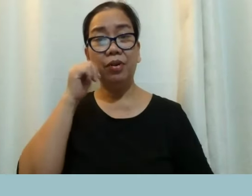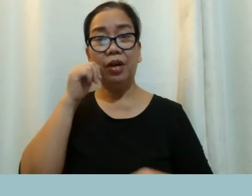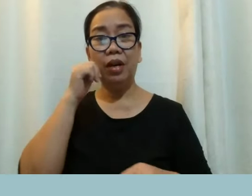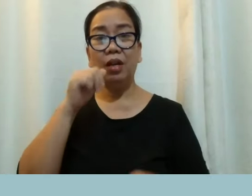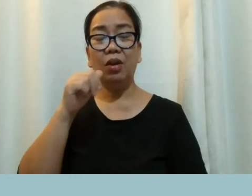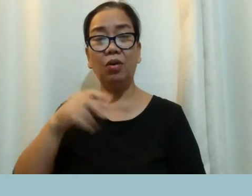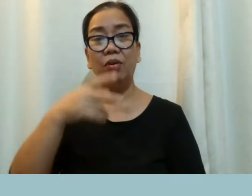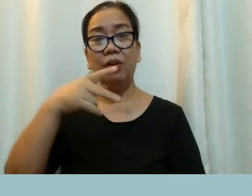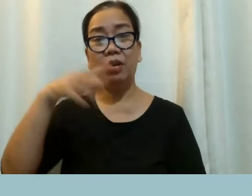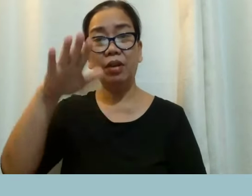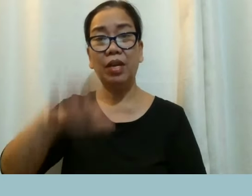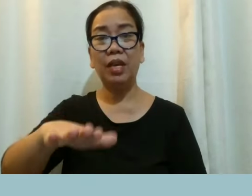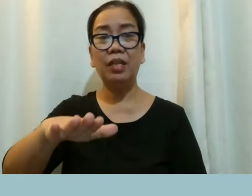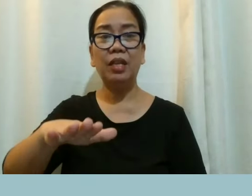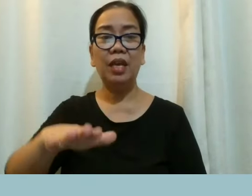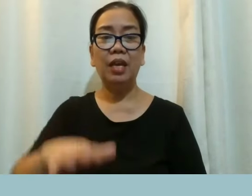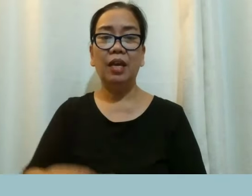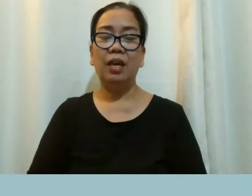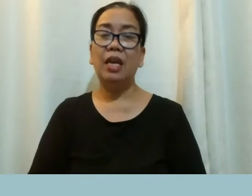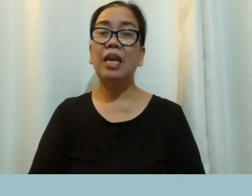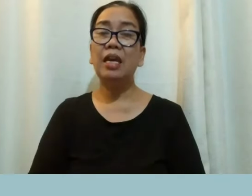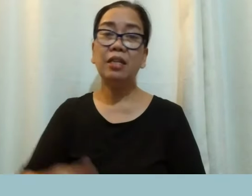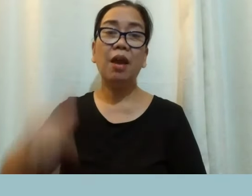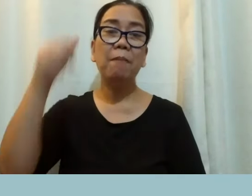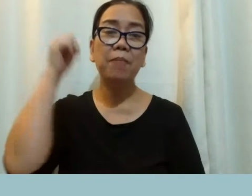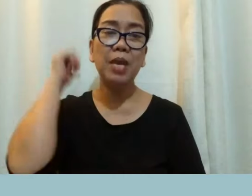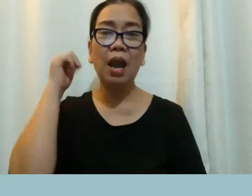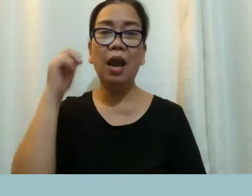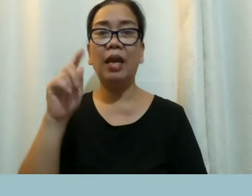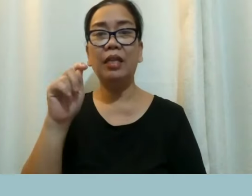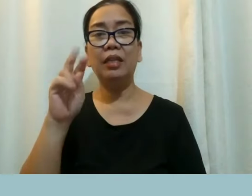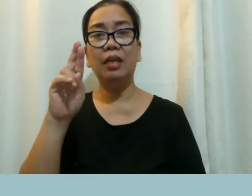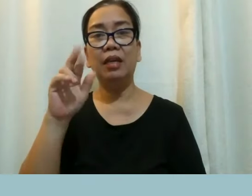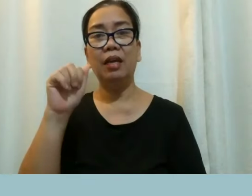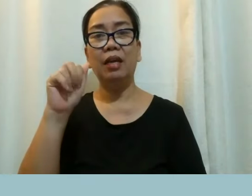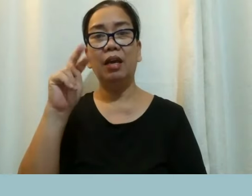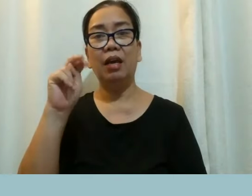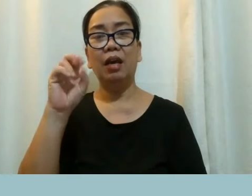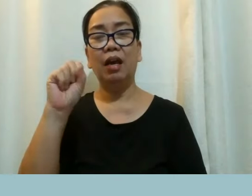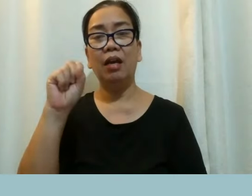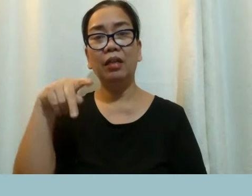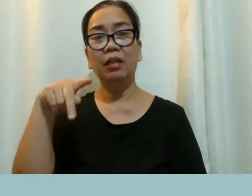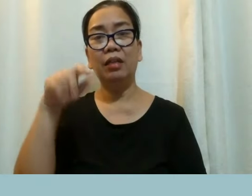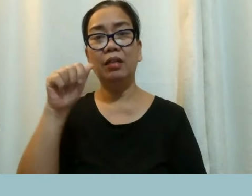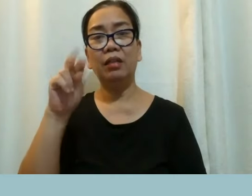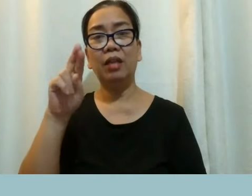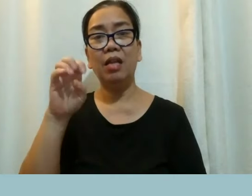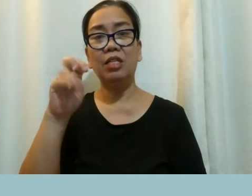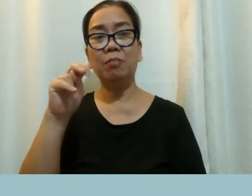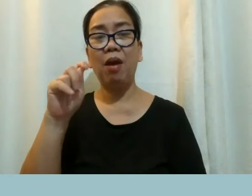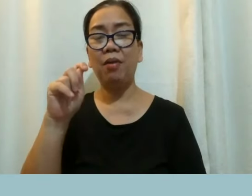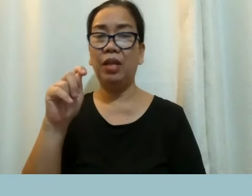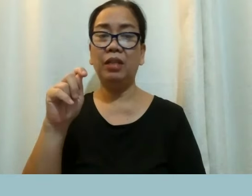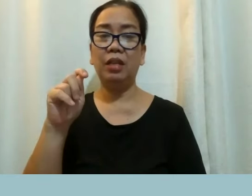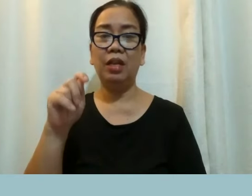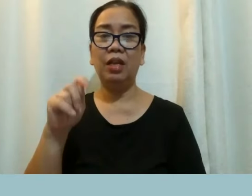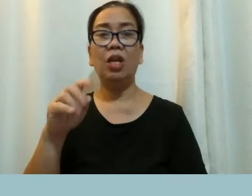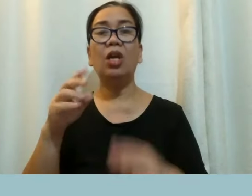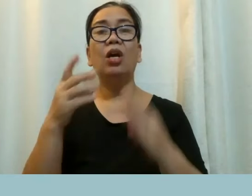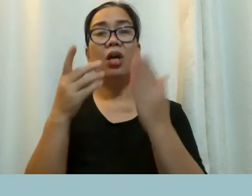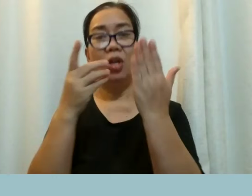the girl or the kid is behind a transparent